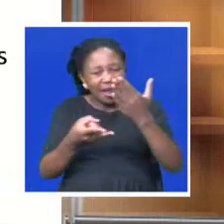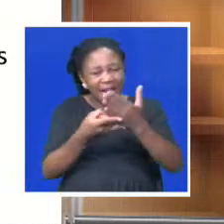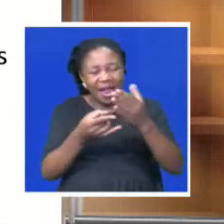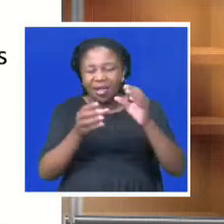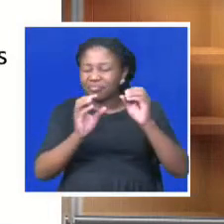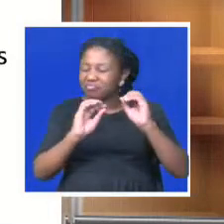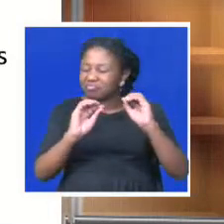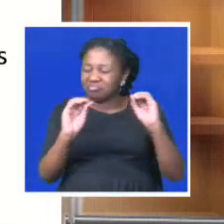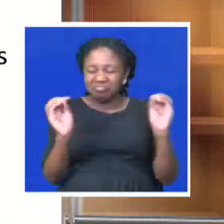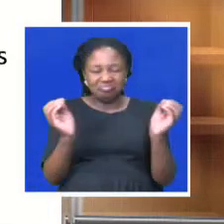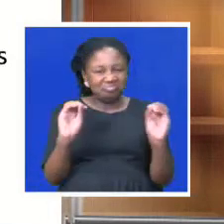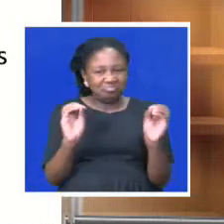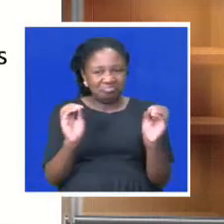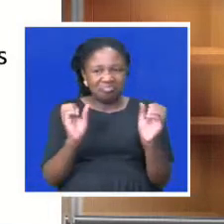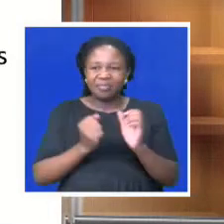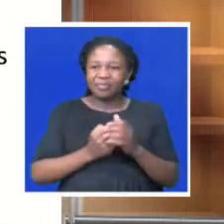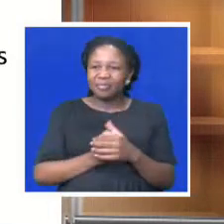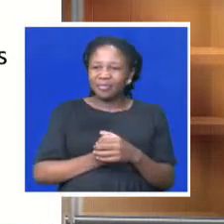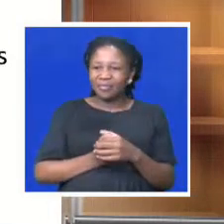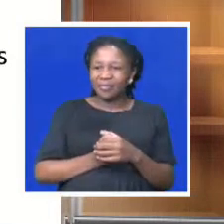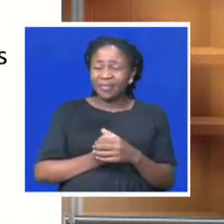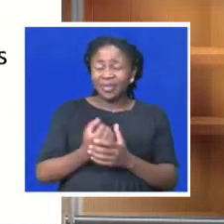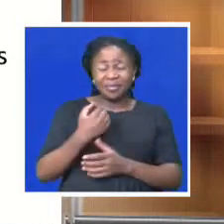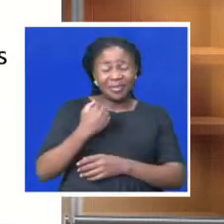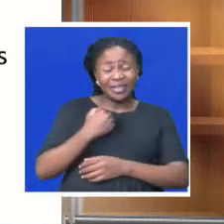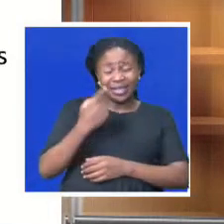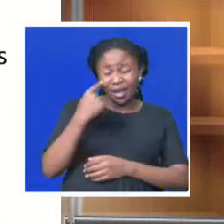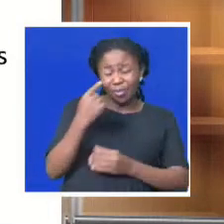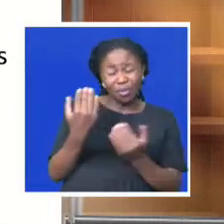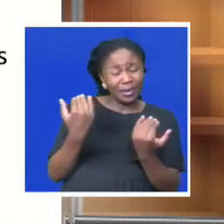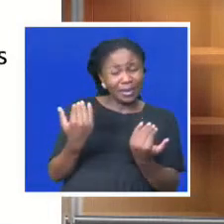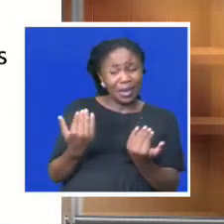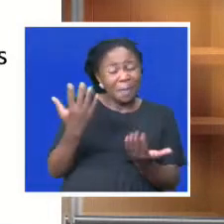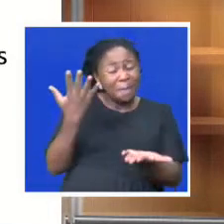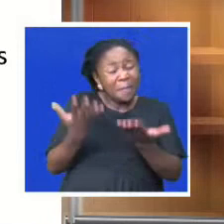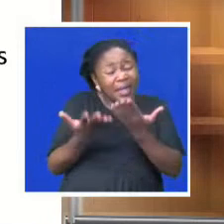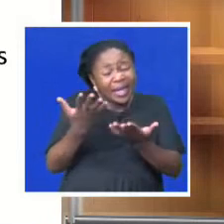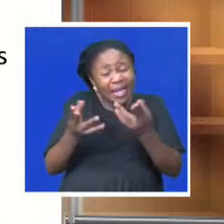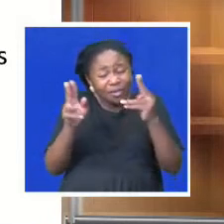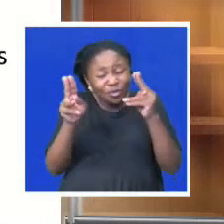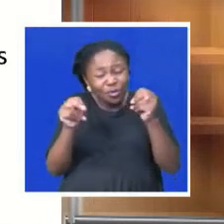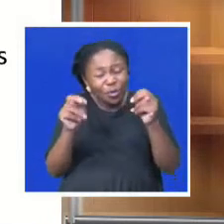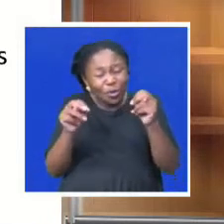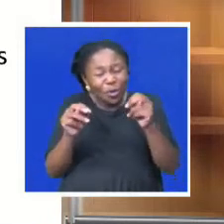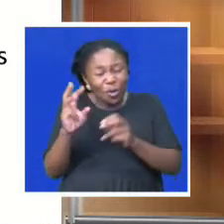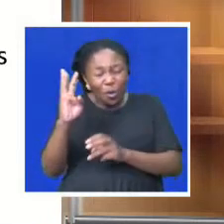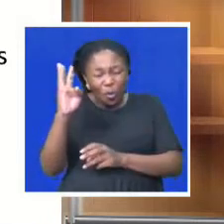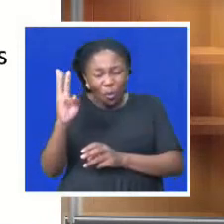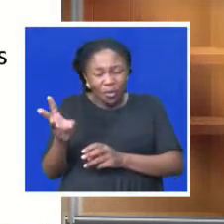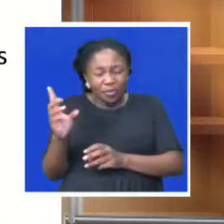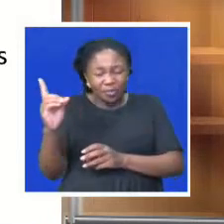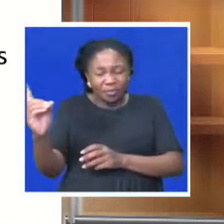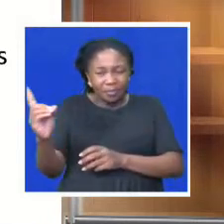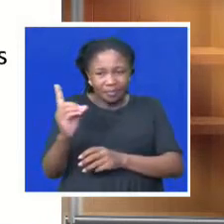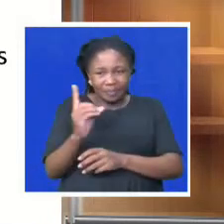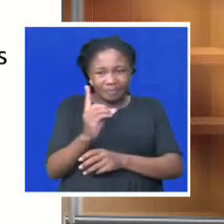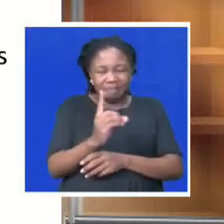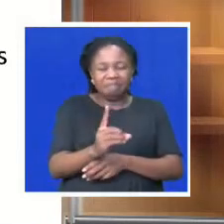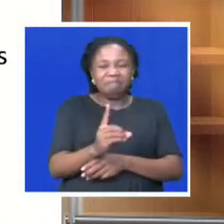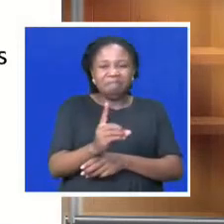be replaced by a new clay pot, one with no